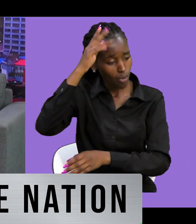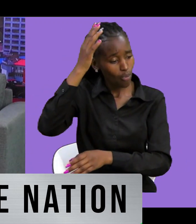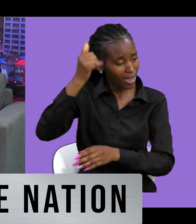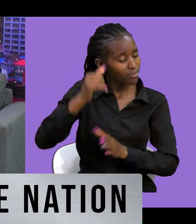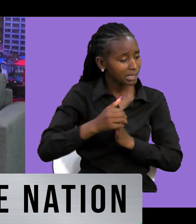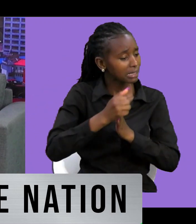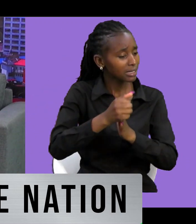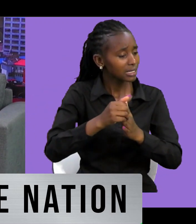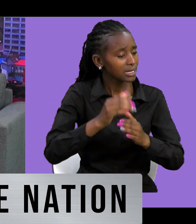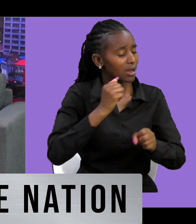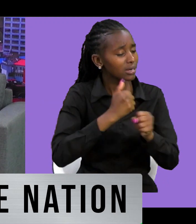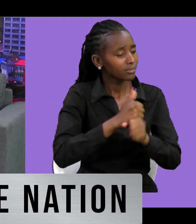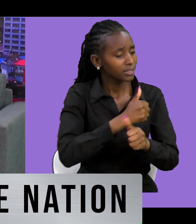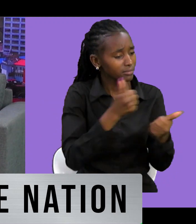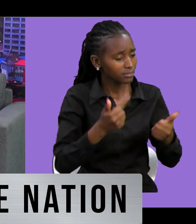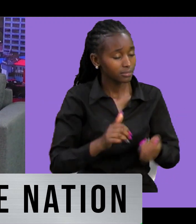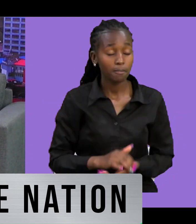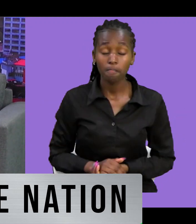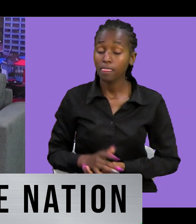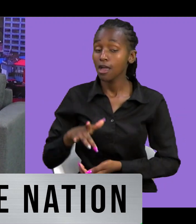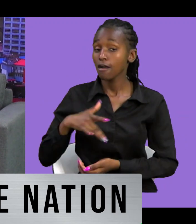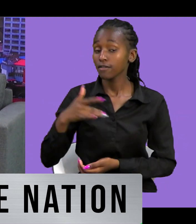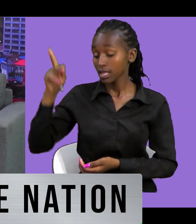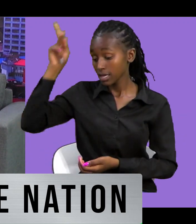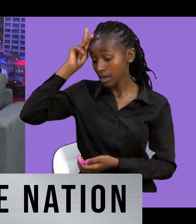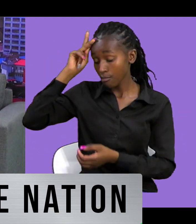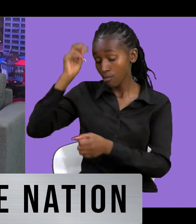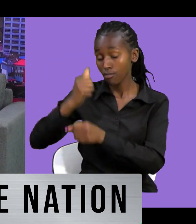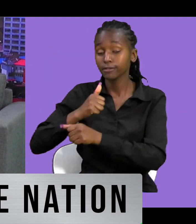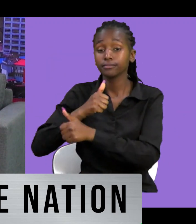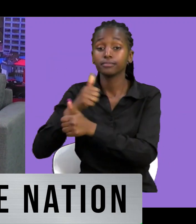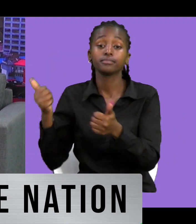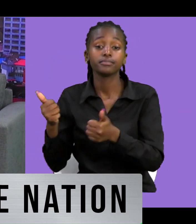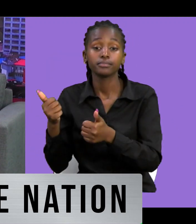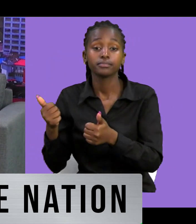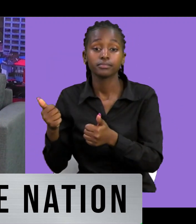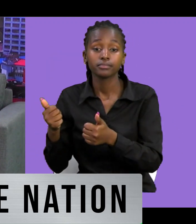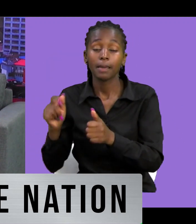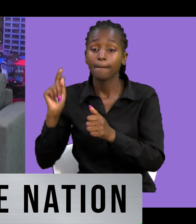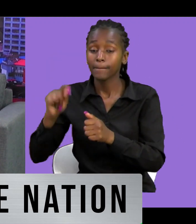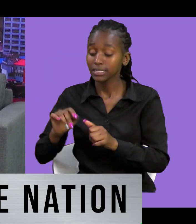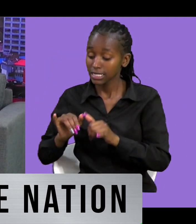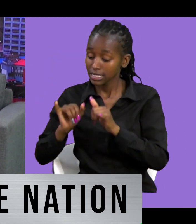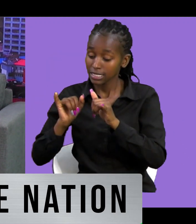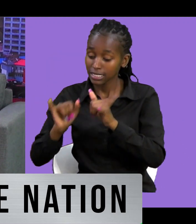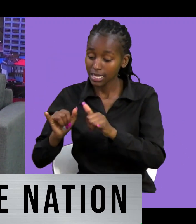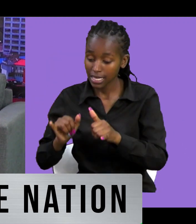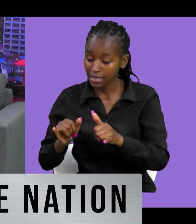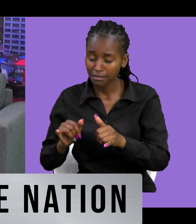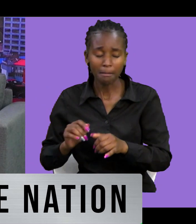is a very nice country. It's a county, it's a metropolitan county. No, I think I should stay in Nairobi.